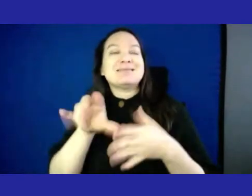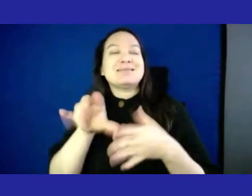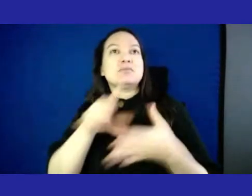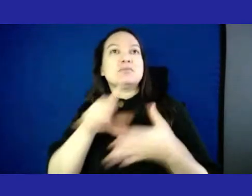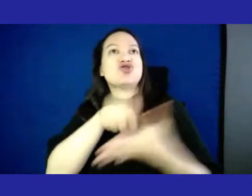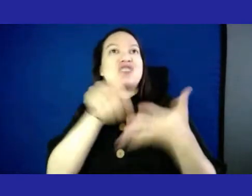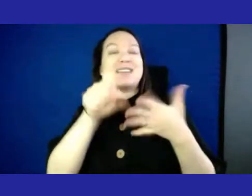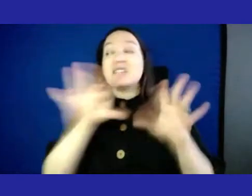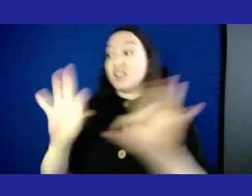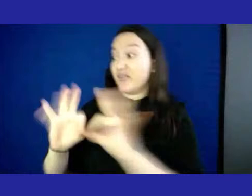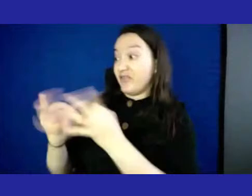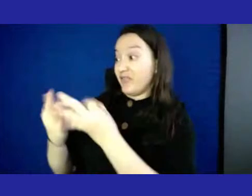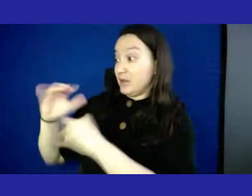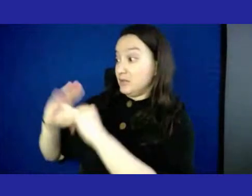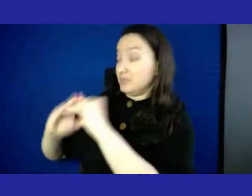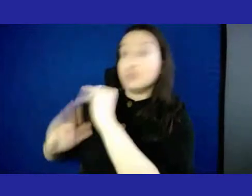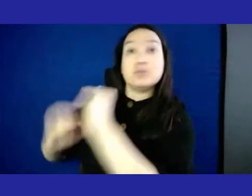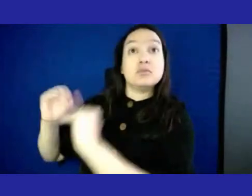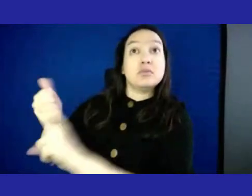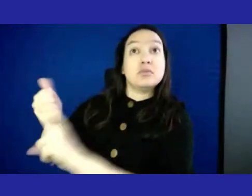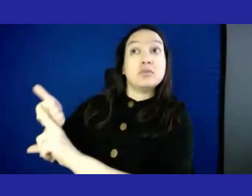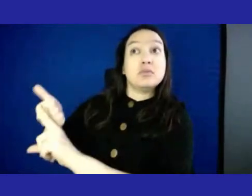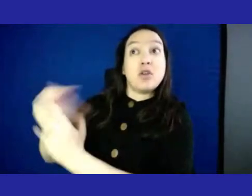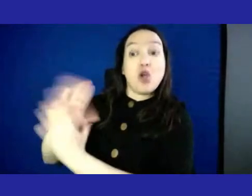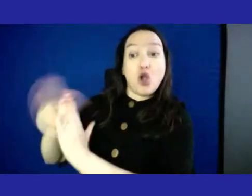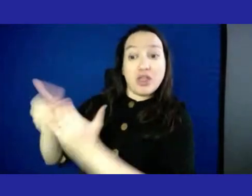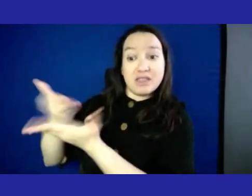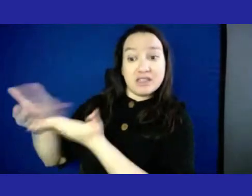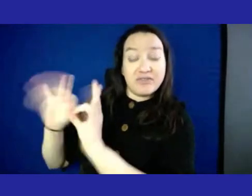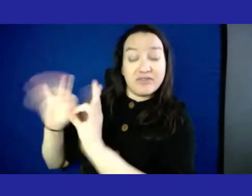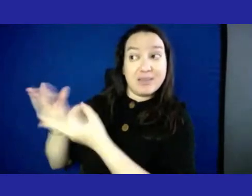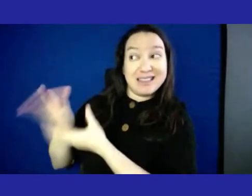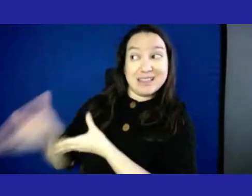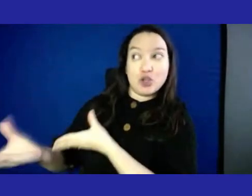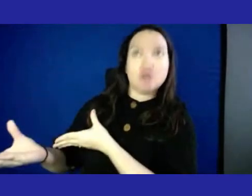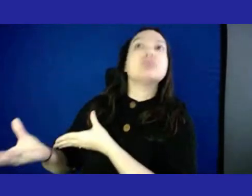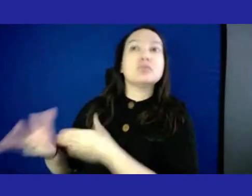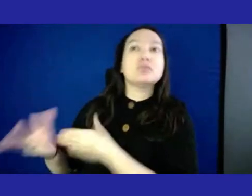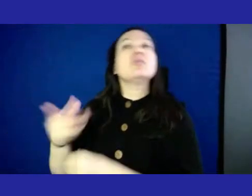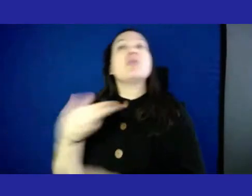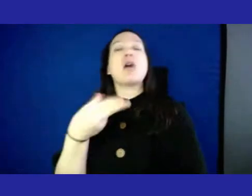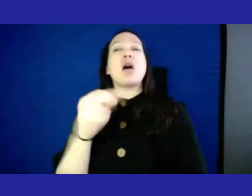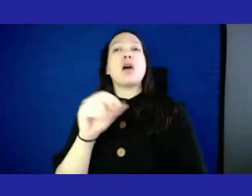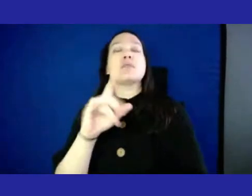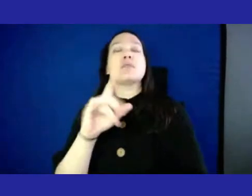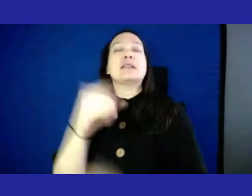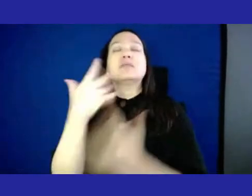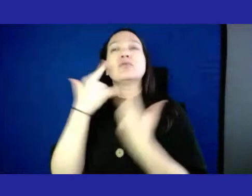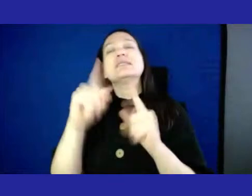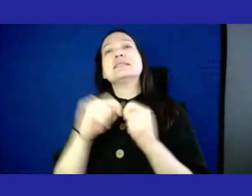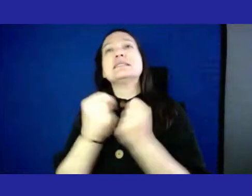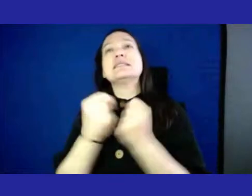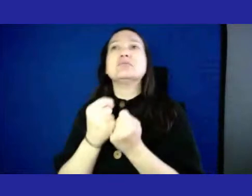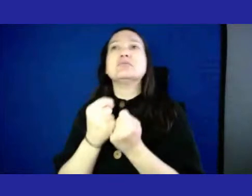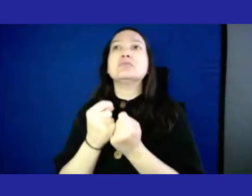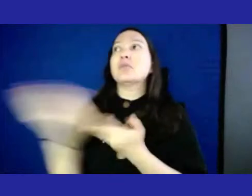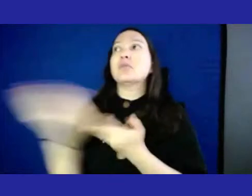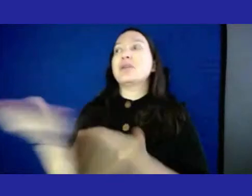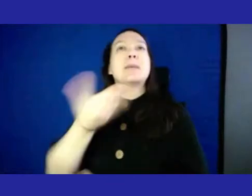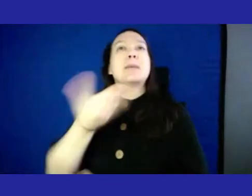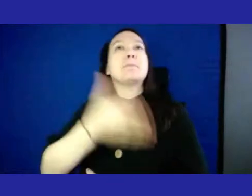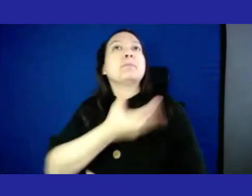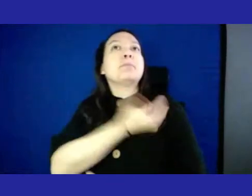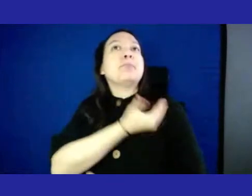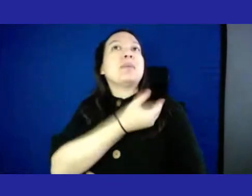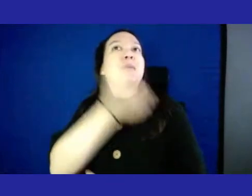got a family site, making sure that all the supplies for families are there, that our hospitality and logistics team is bringing in the baby formula, that